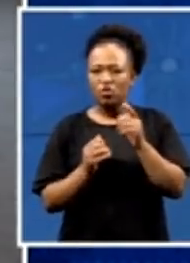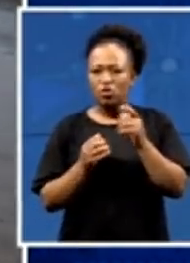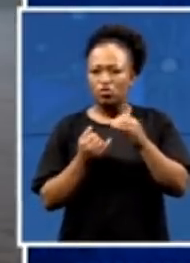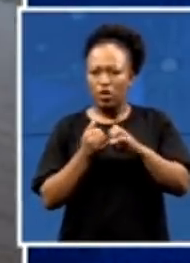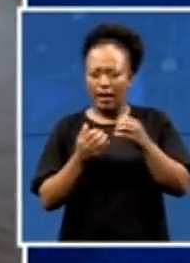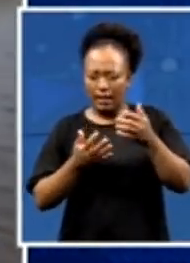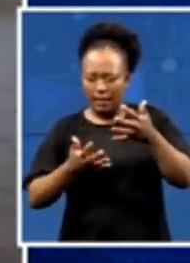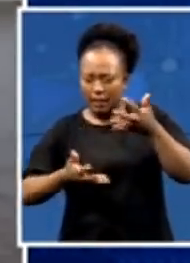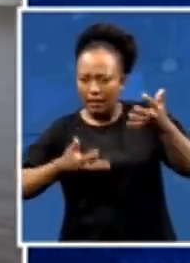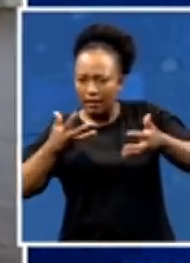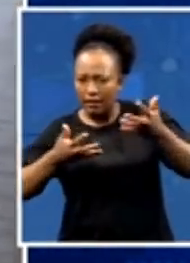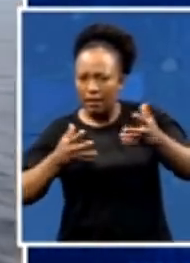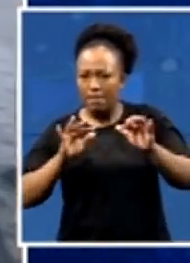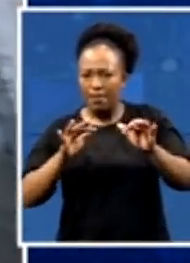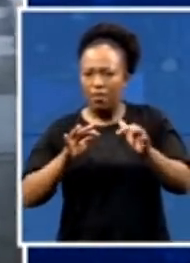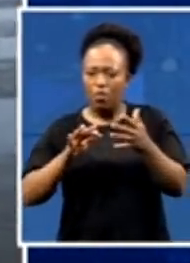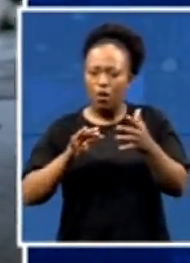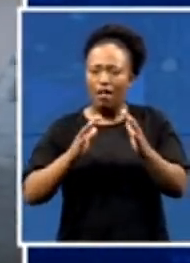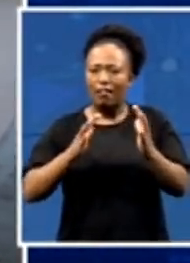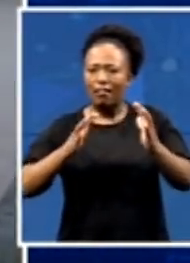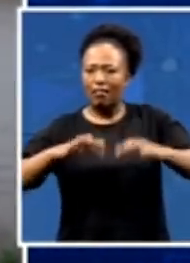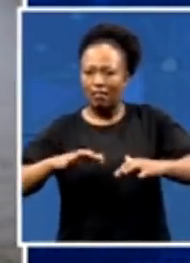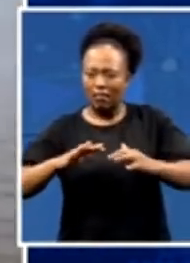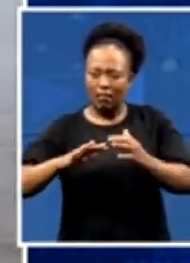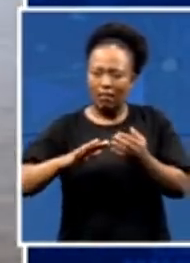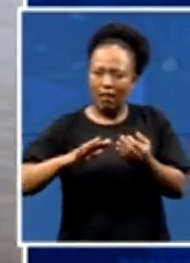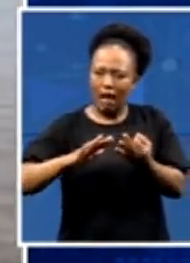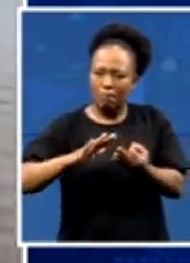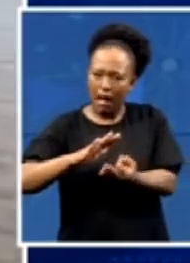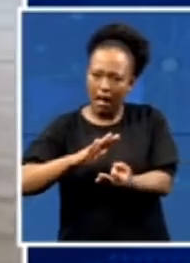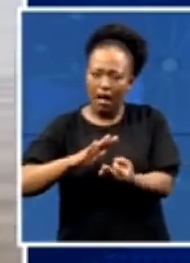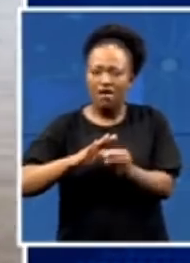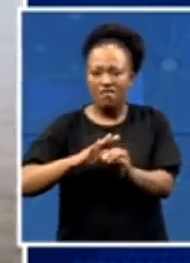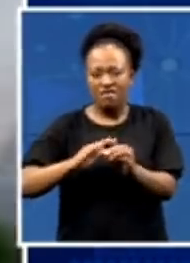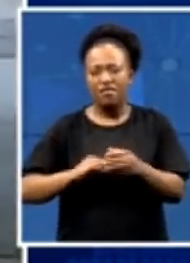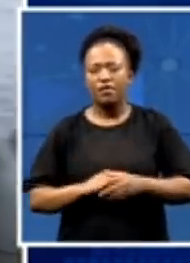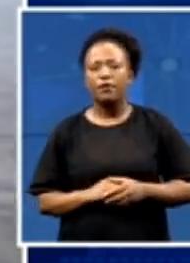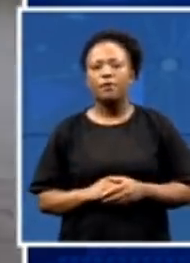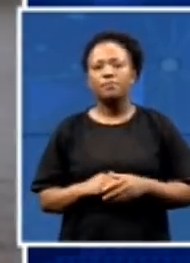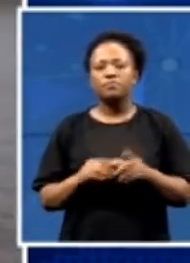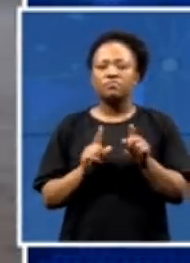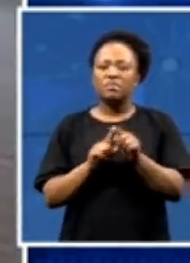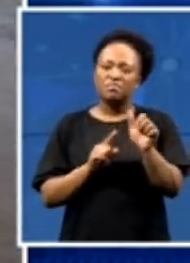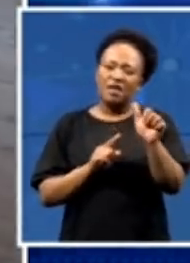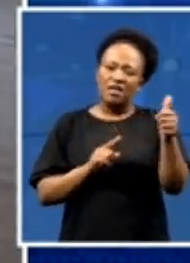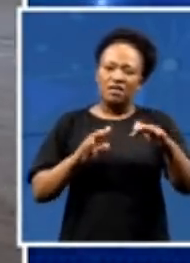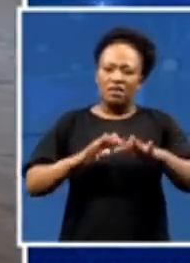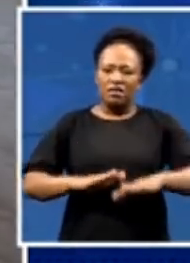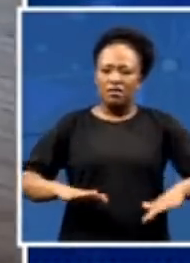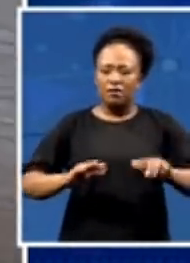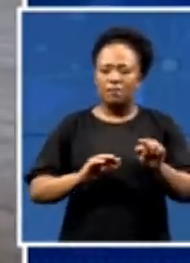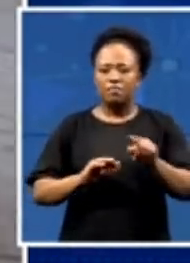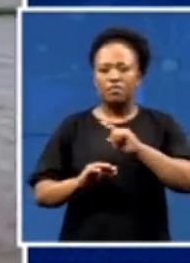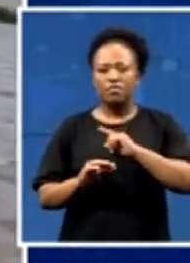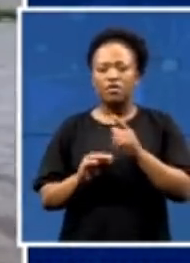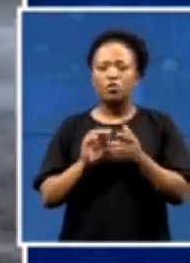currently trapped under the rubble. And also in another area, just as you go to Durban from where I